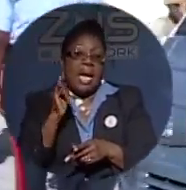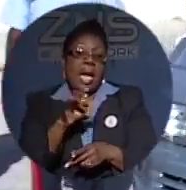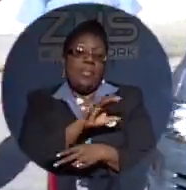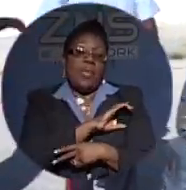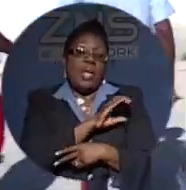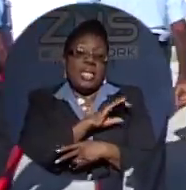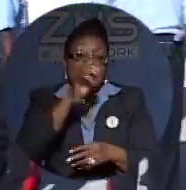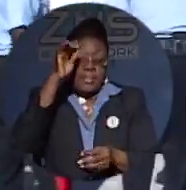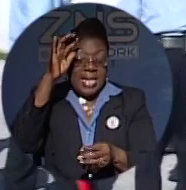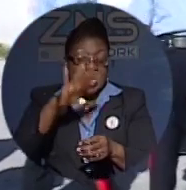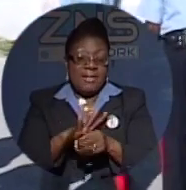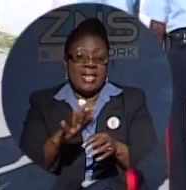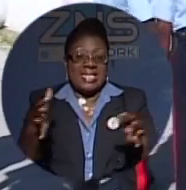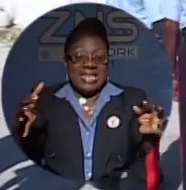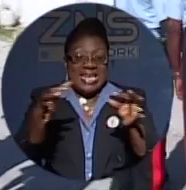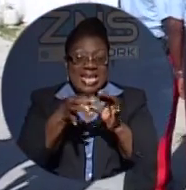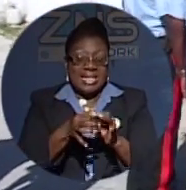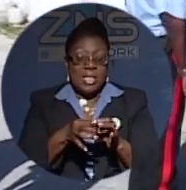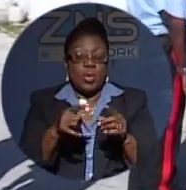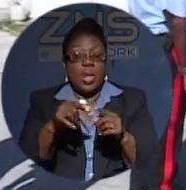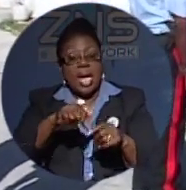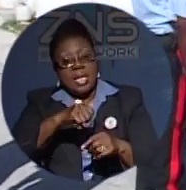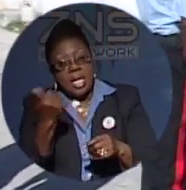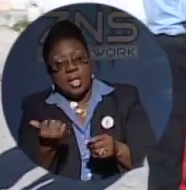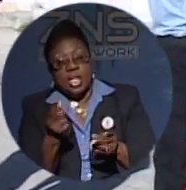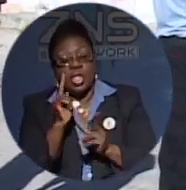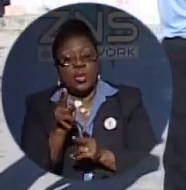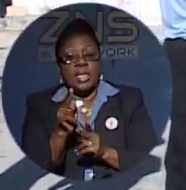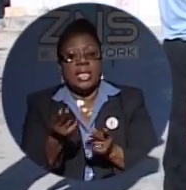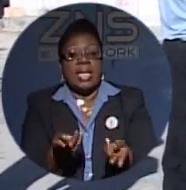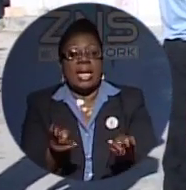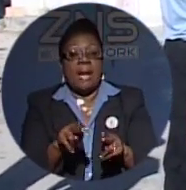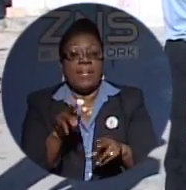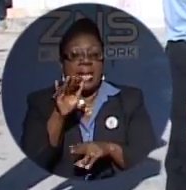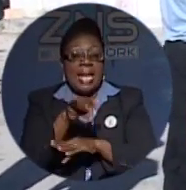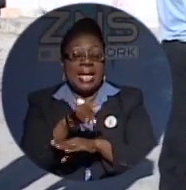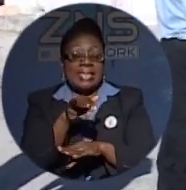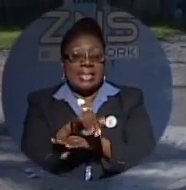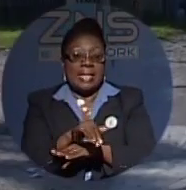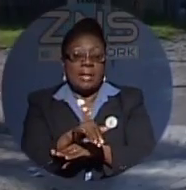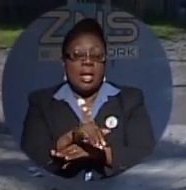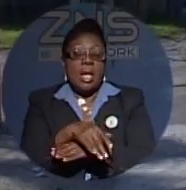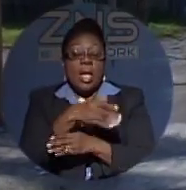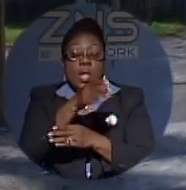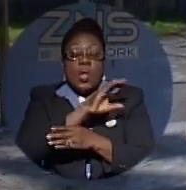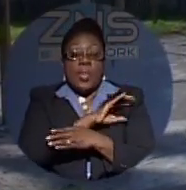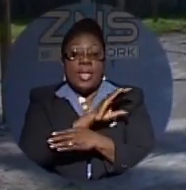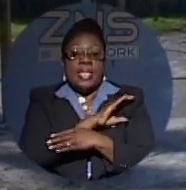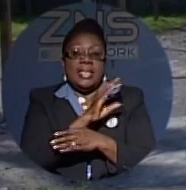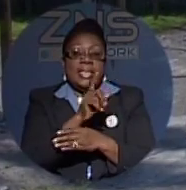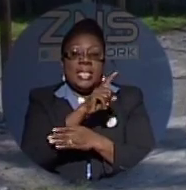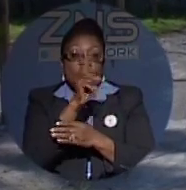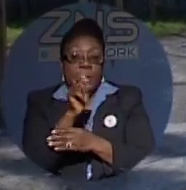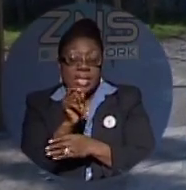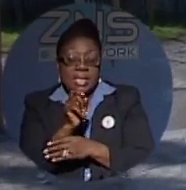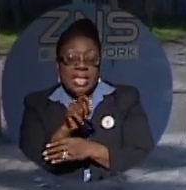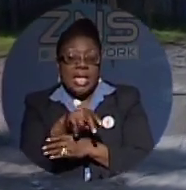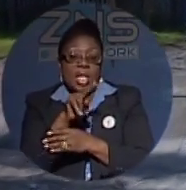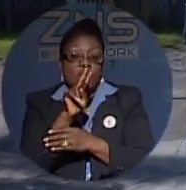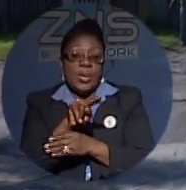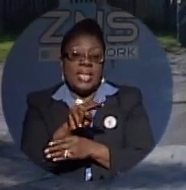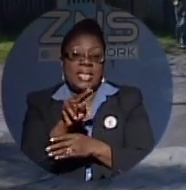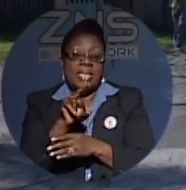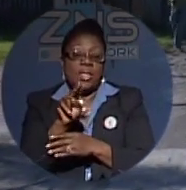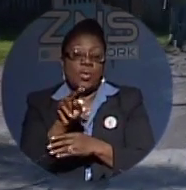police believe it's connected to another shooting that happened last night. Police are questioning a 23-year-old man, a resident of Hard Rock Alley